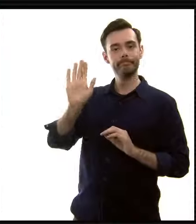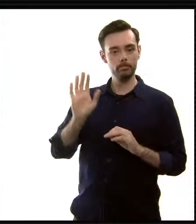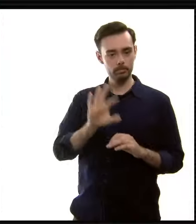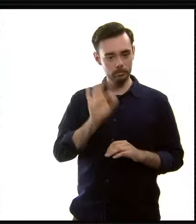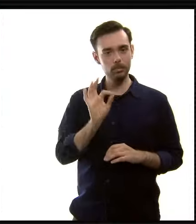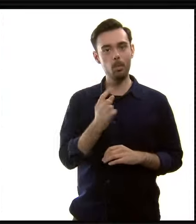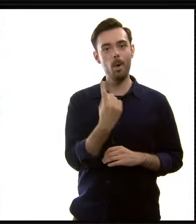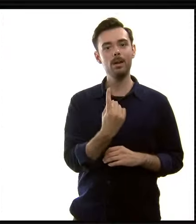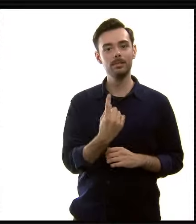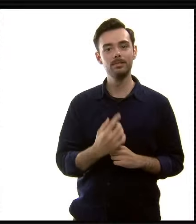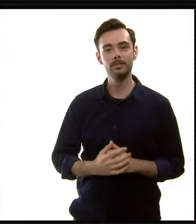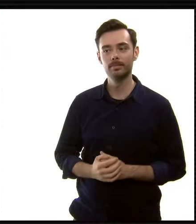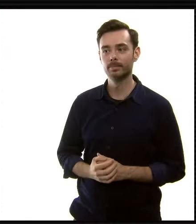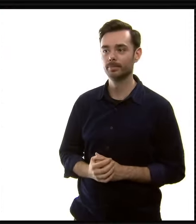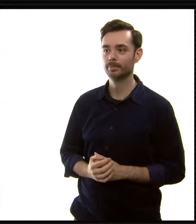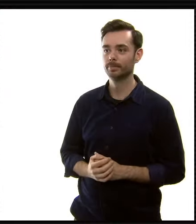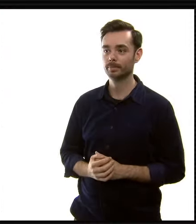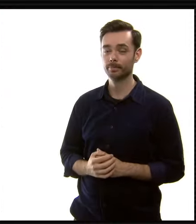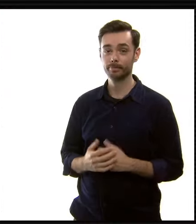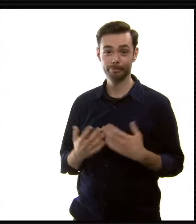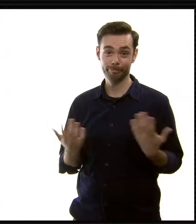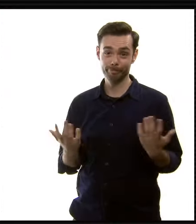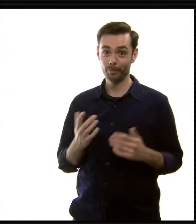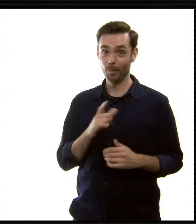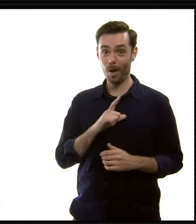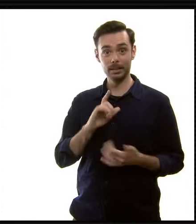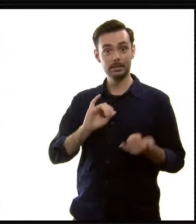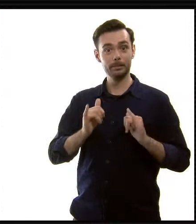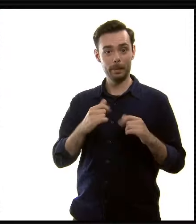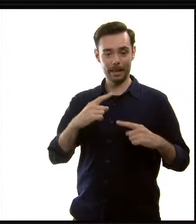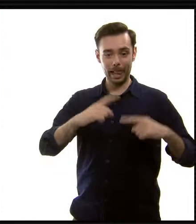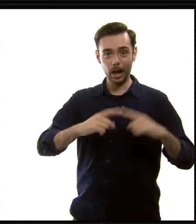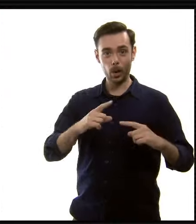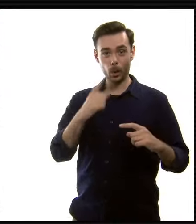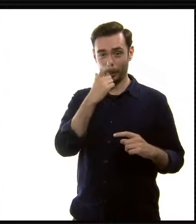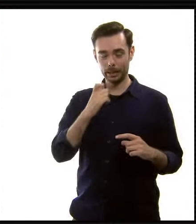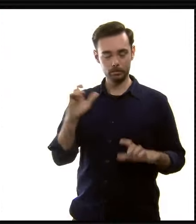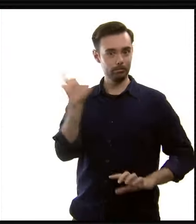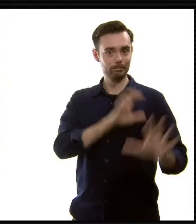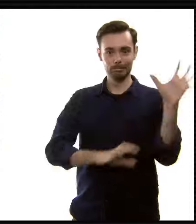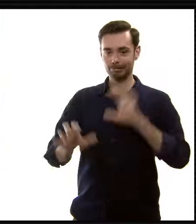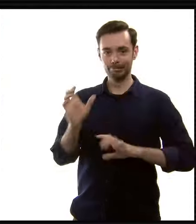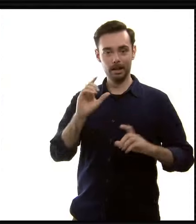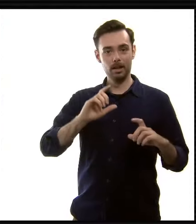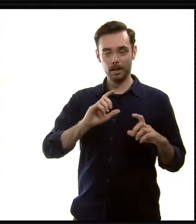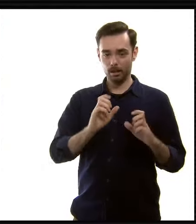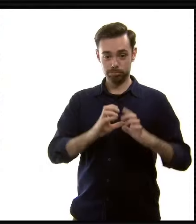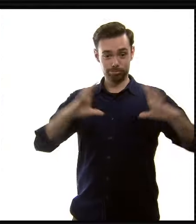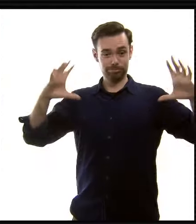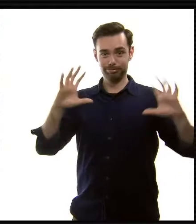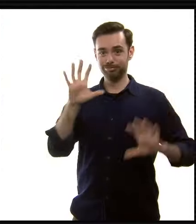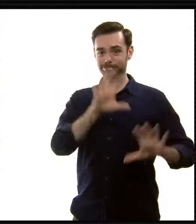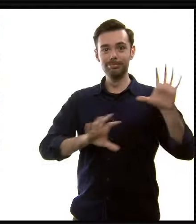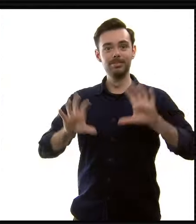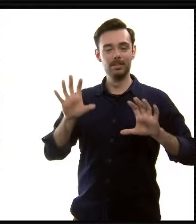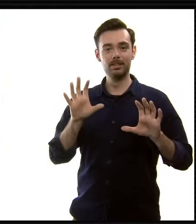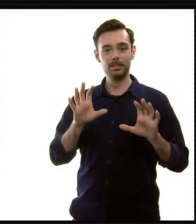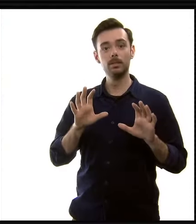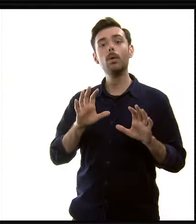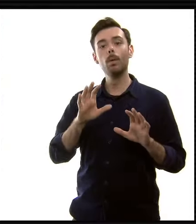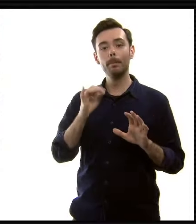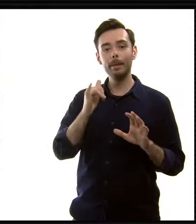be really visually busy with the amount of studs, and it can be visually simple when you hide the